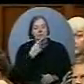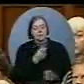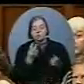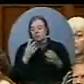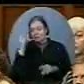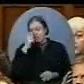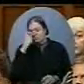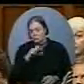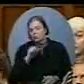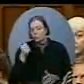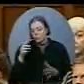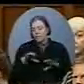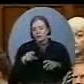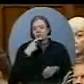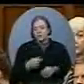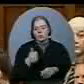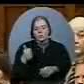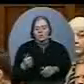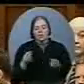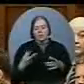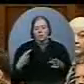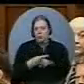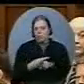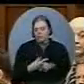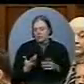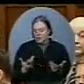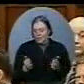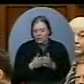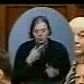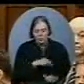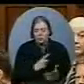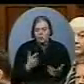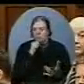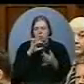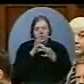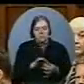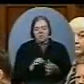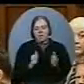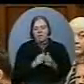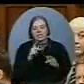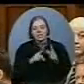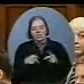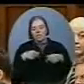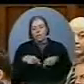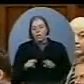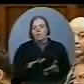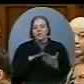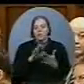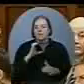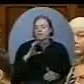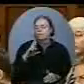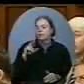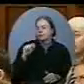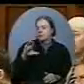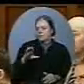has no conflicts of interest. He's not wedded to any of the stakeholders who come before the CRTC, who are dealing with important issues of convergence and